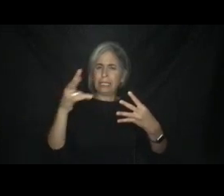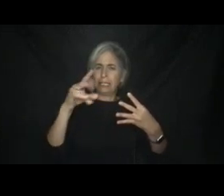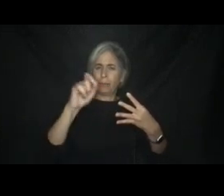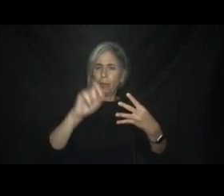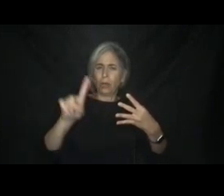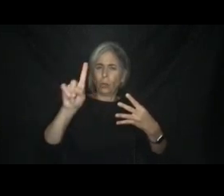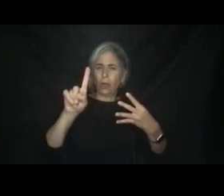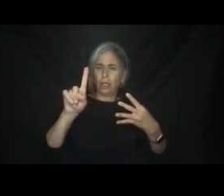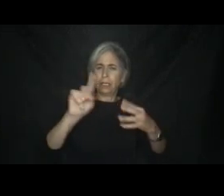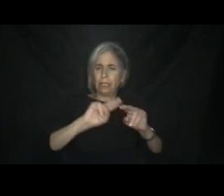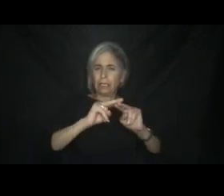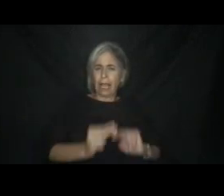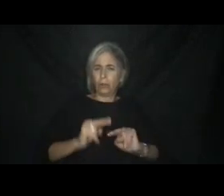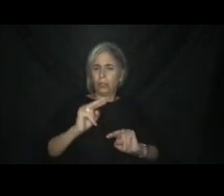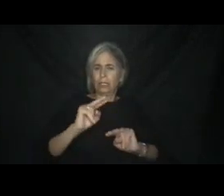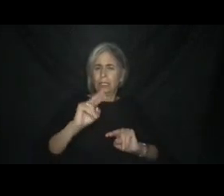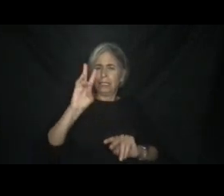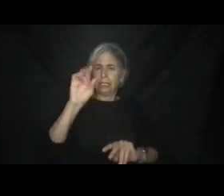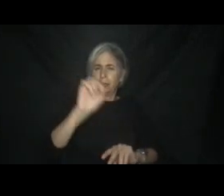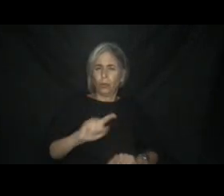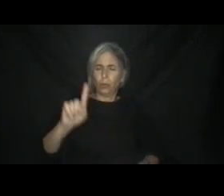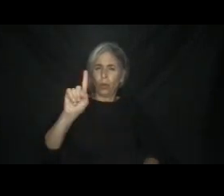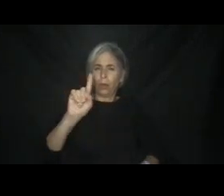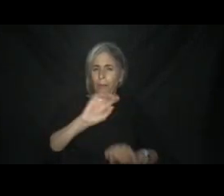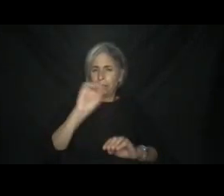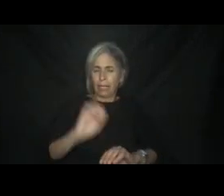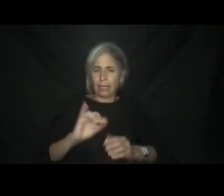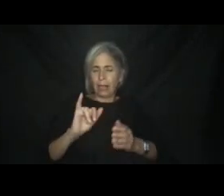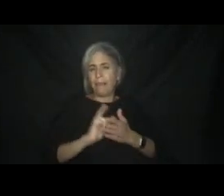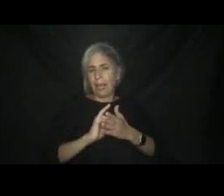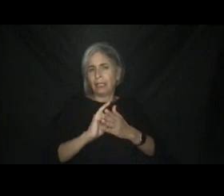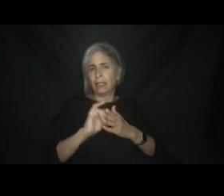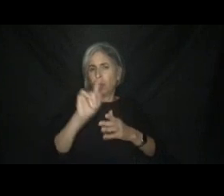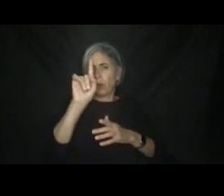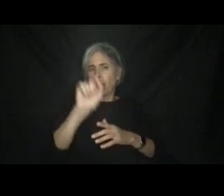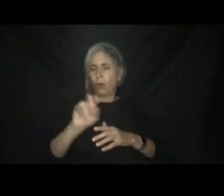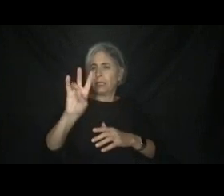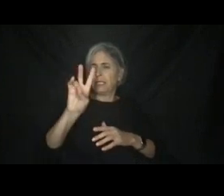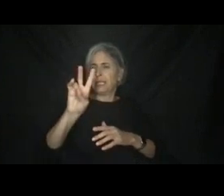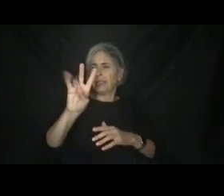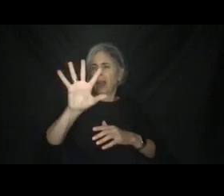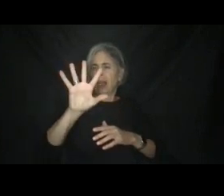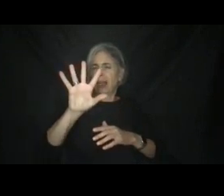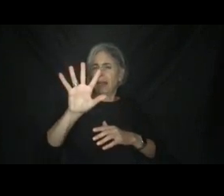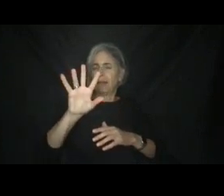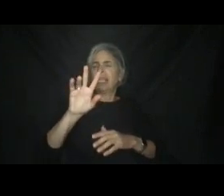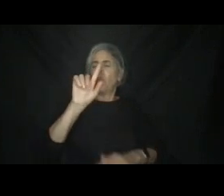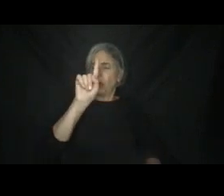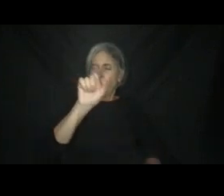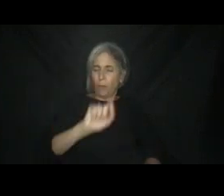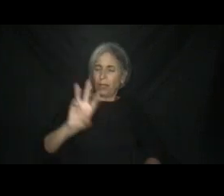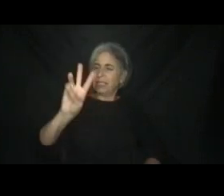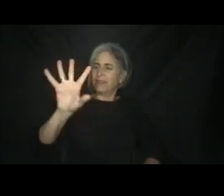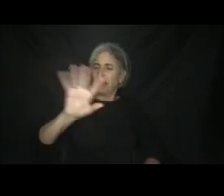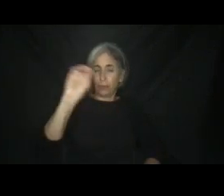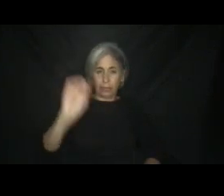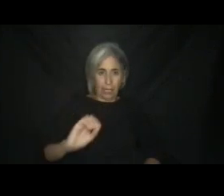to 6.61%. This gives us a mean deviation of 1.65%. The spread falls